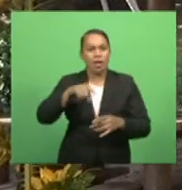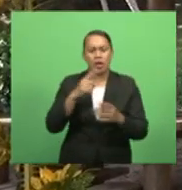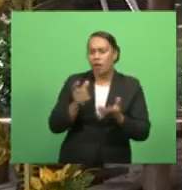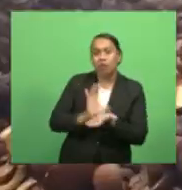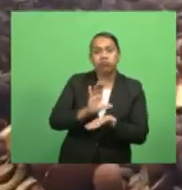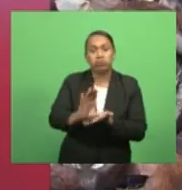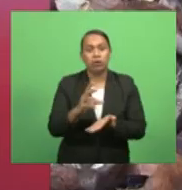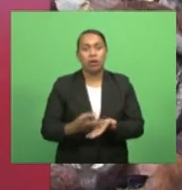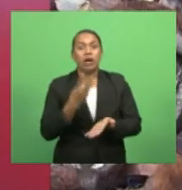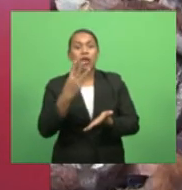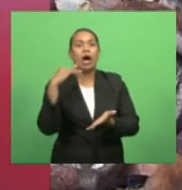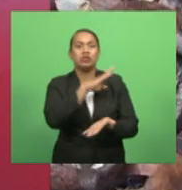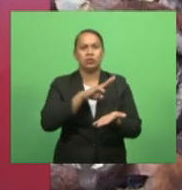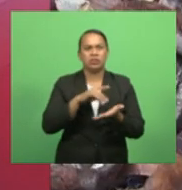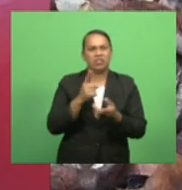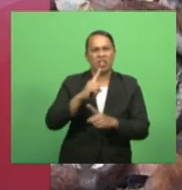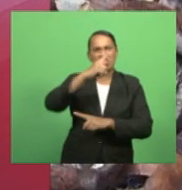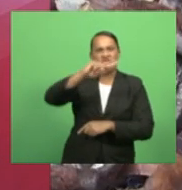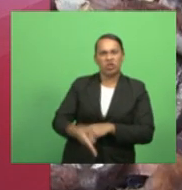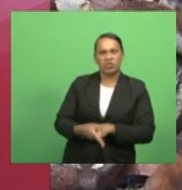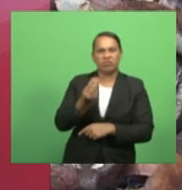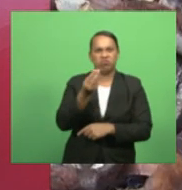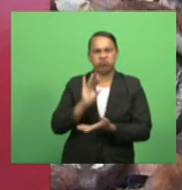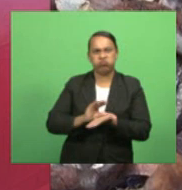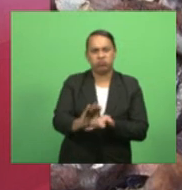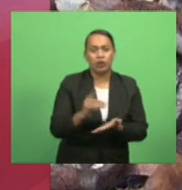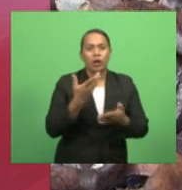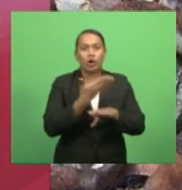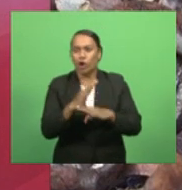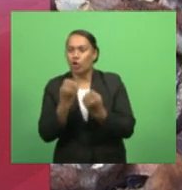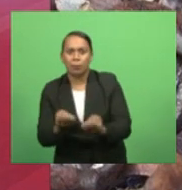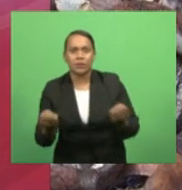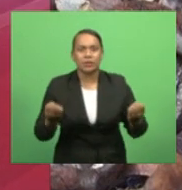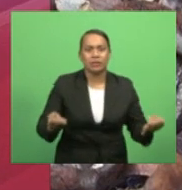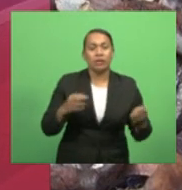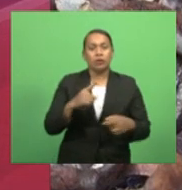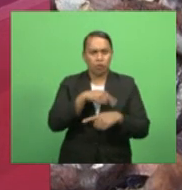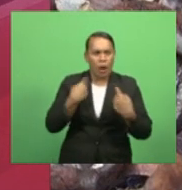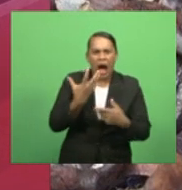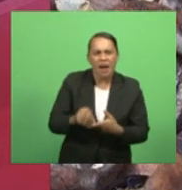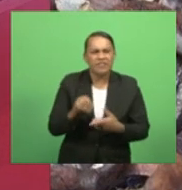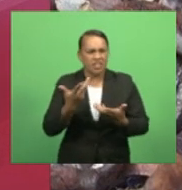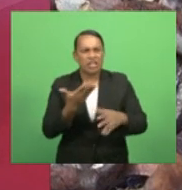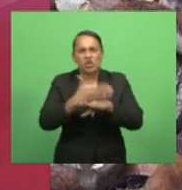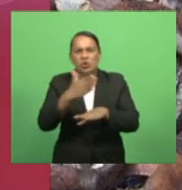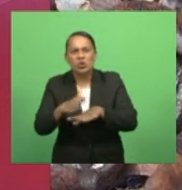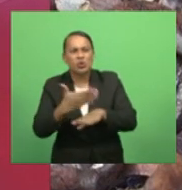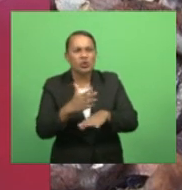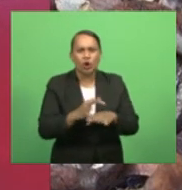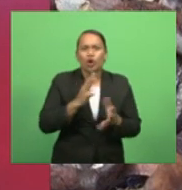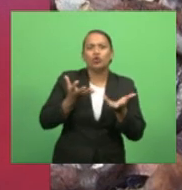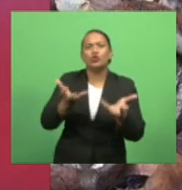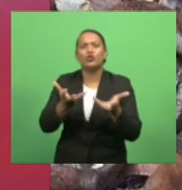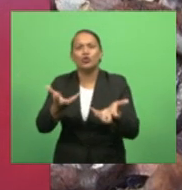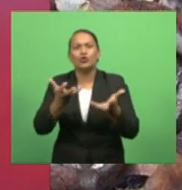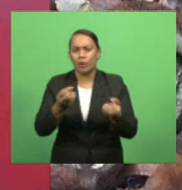machinery. We have got a first batch of cooking oil, but we have sent it to Australia for lab test because